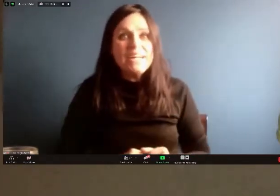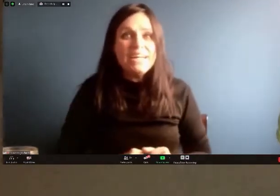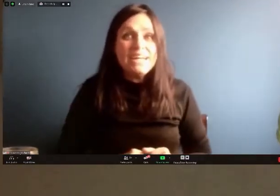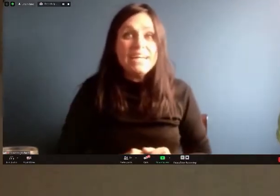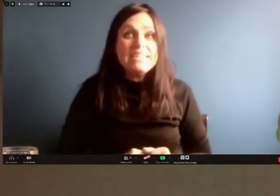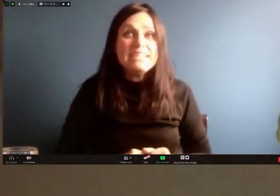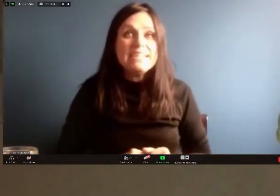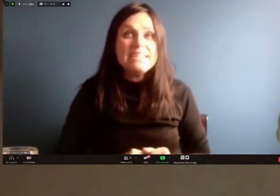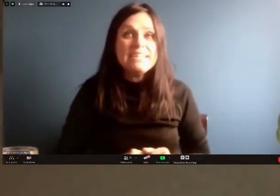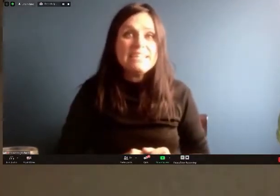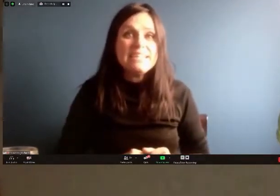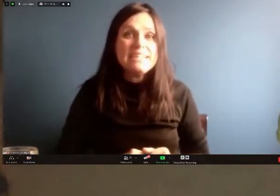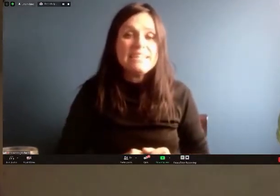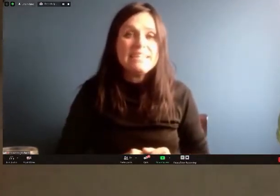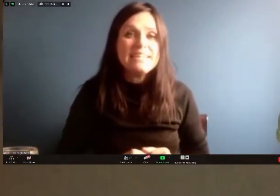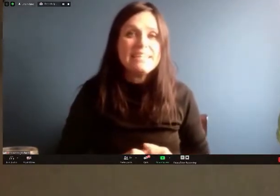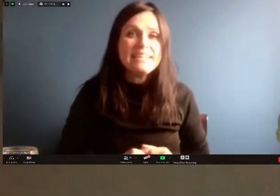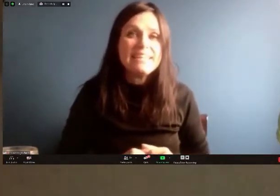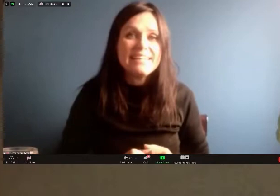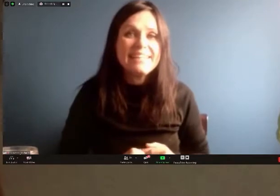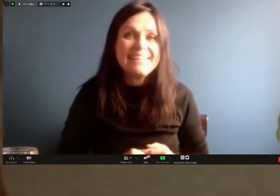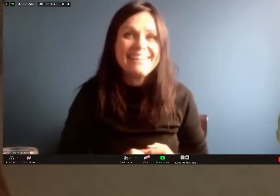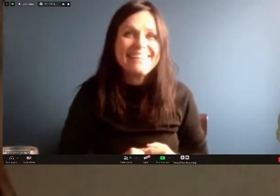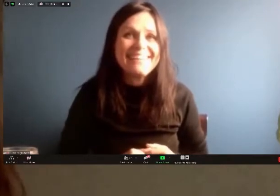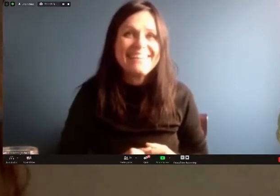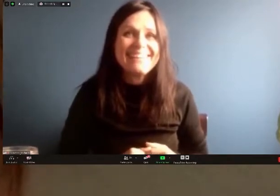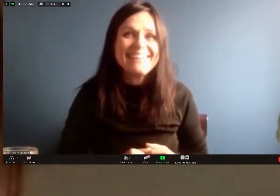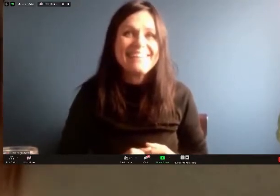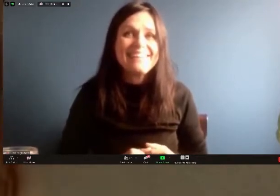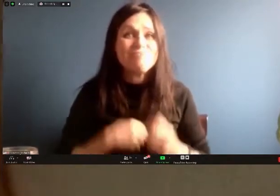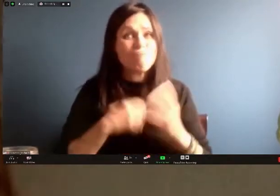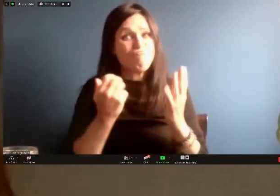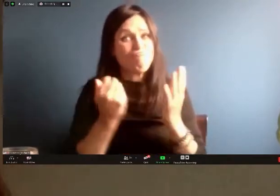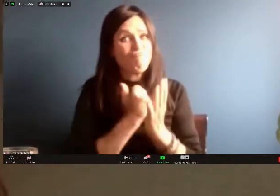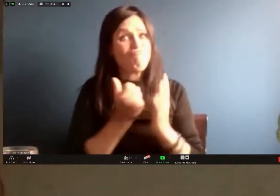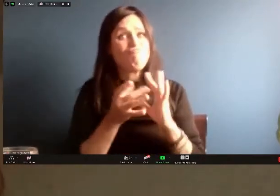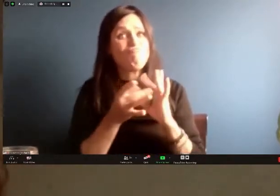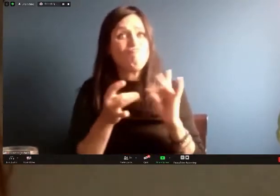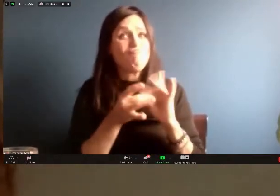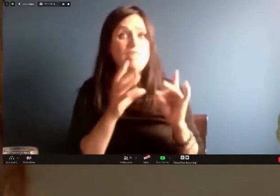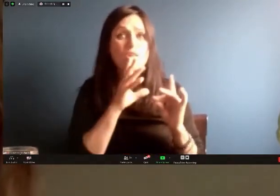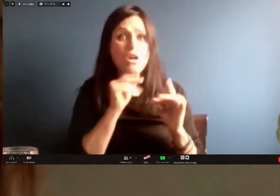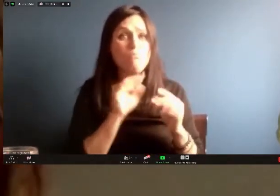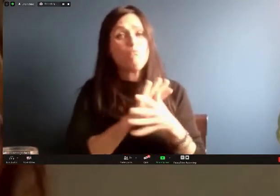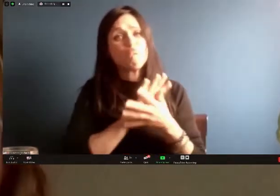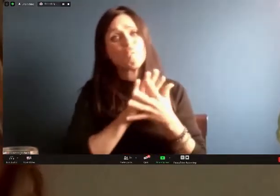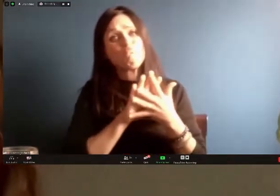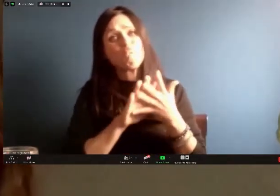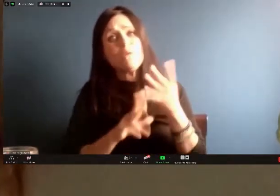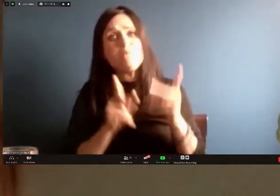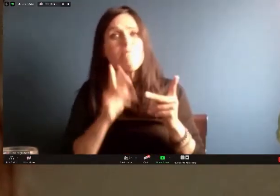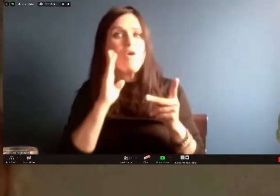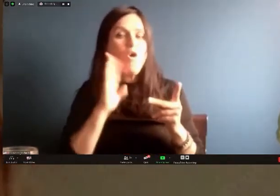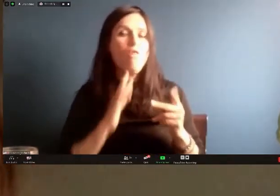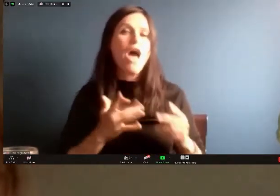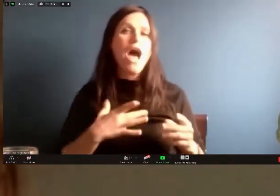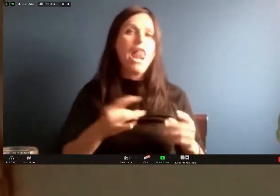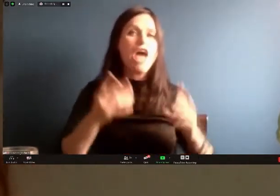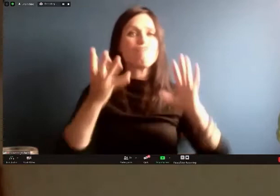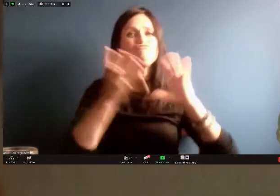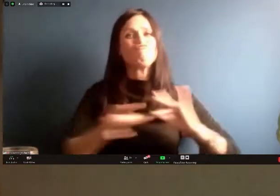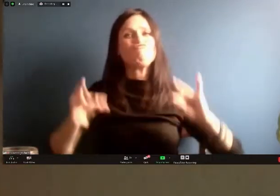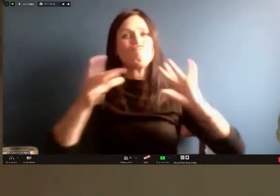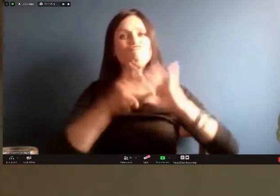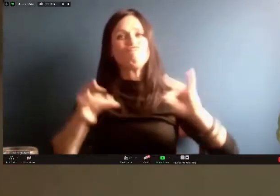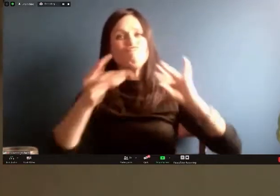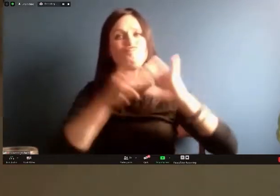maybe I will, I mean, I can talk about anything, and anybody who knows me knows I'm a pretty good talker, but I'm also happy to